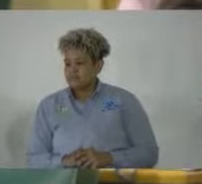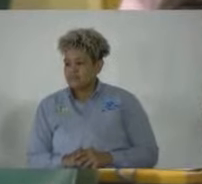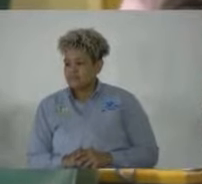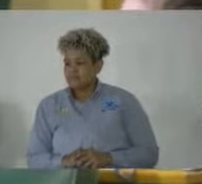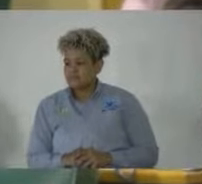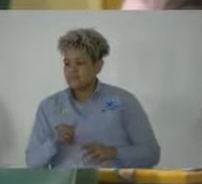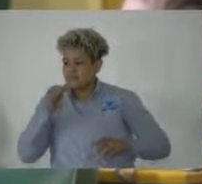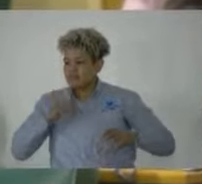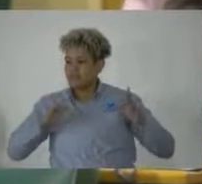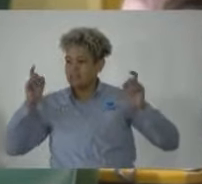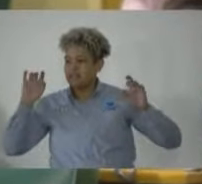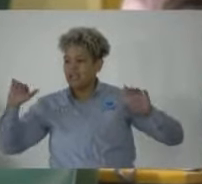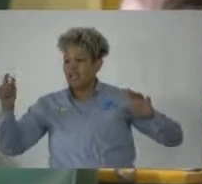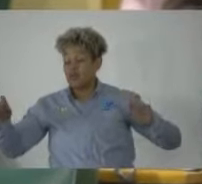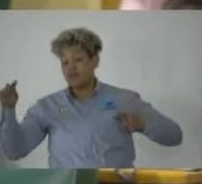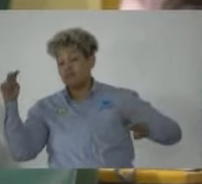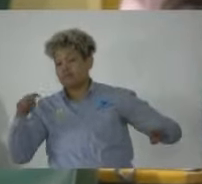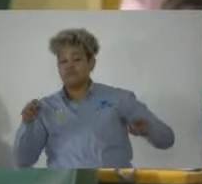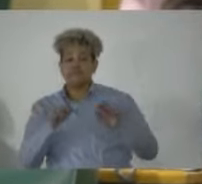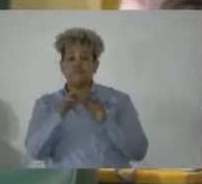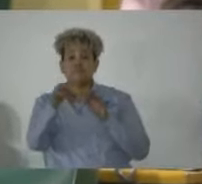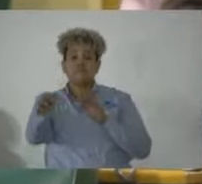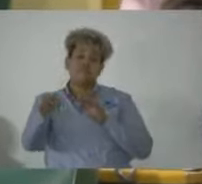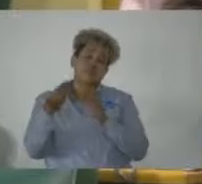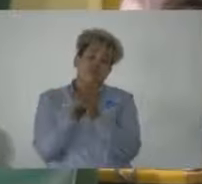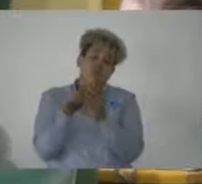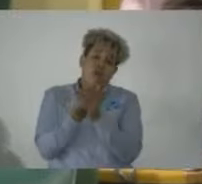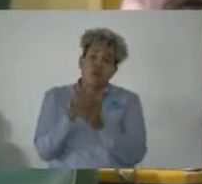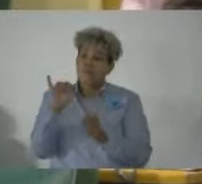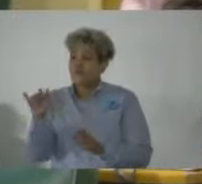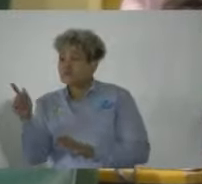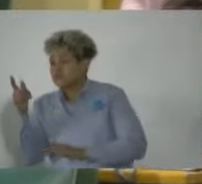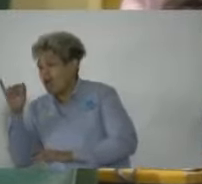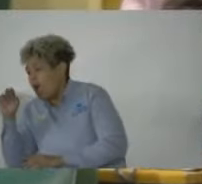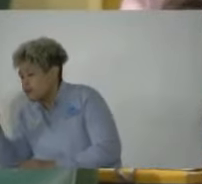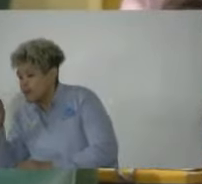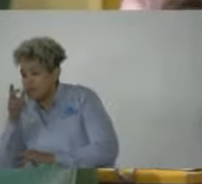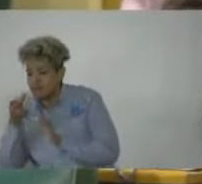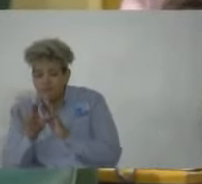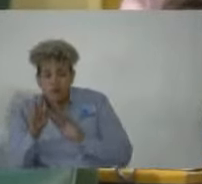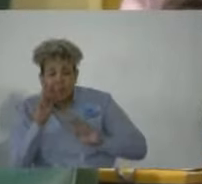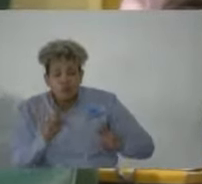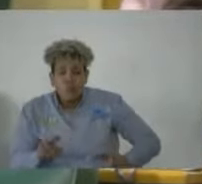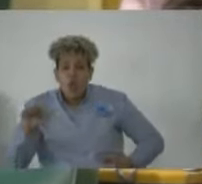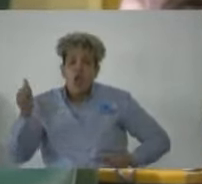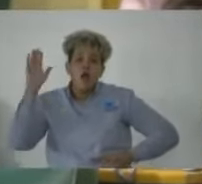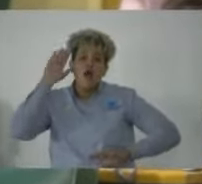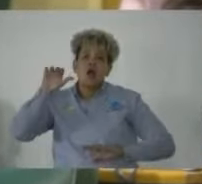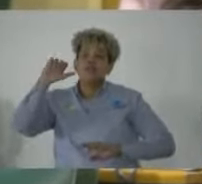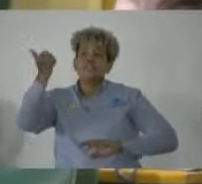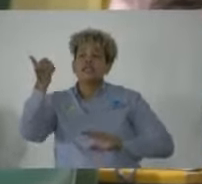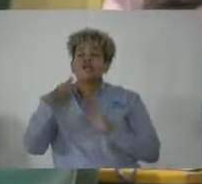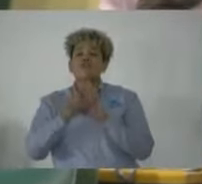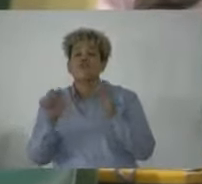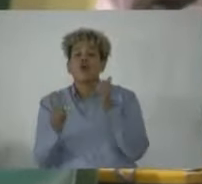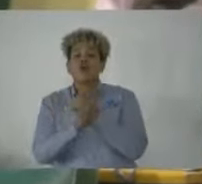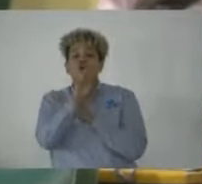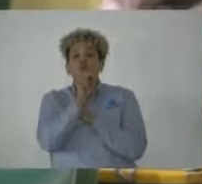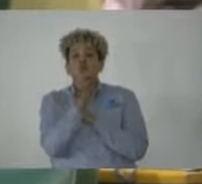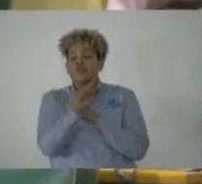anyone can review the extended fund facility agreements and all 10 reviews under the 2012 to 2015